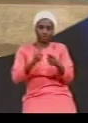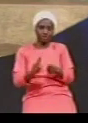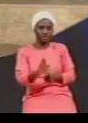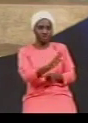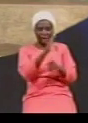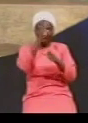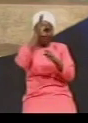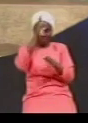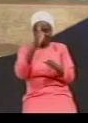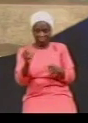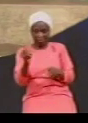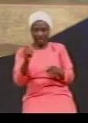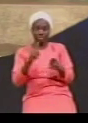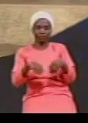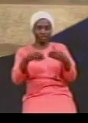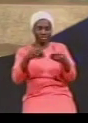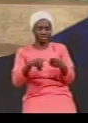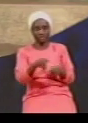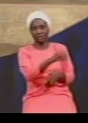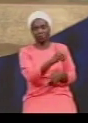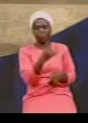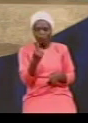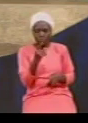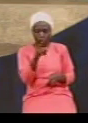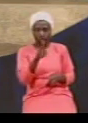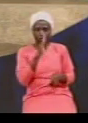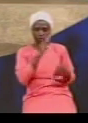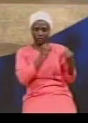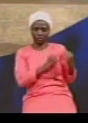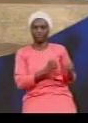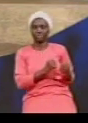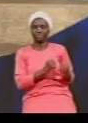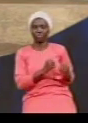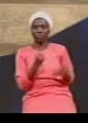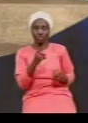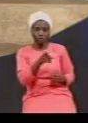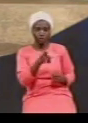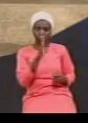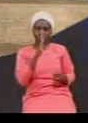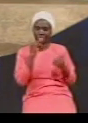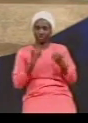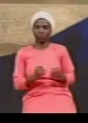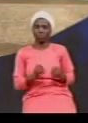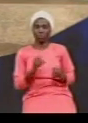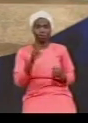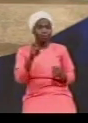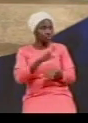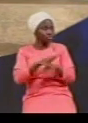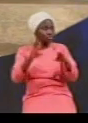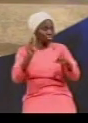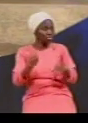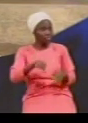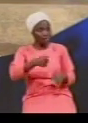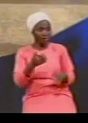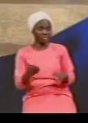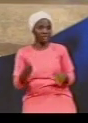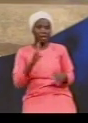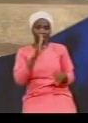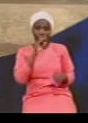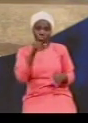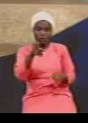Only be thou strong. Only, you don't need any other thing. Be thou